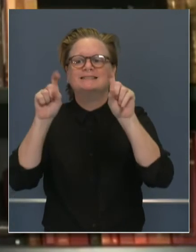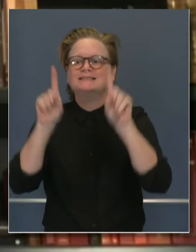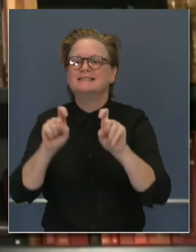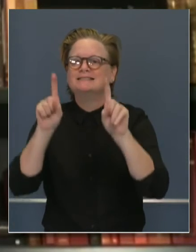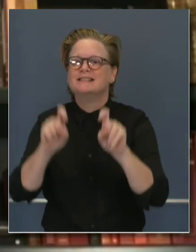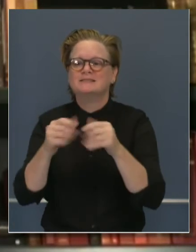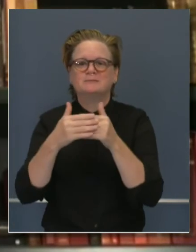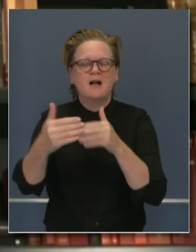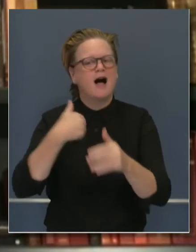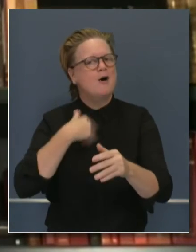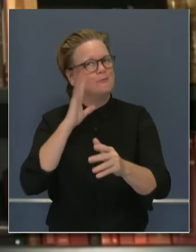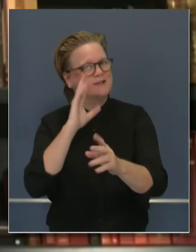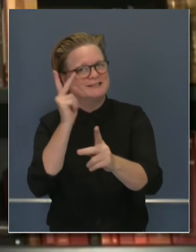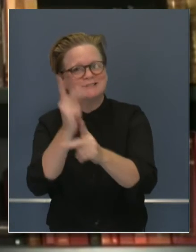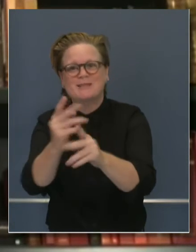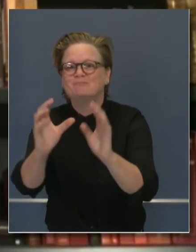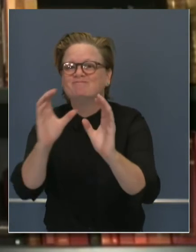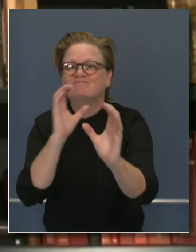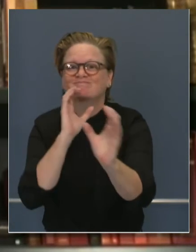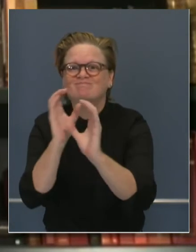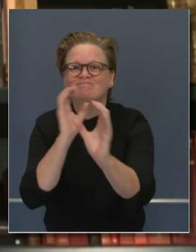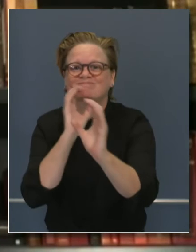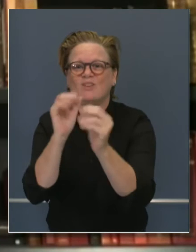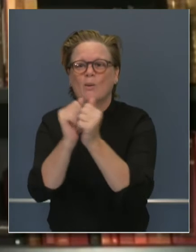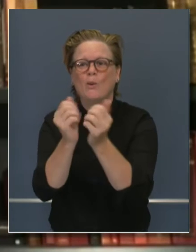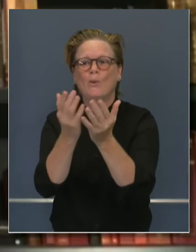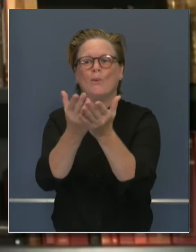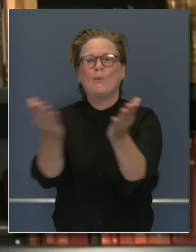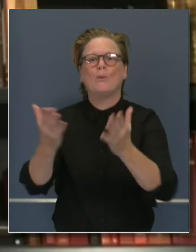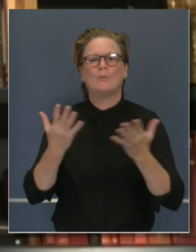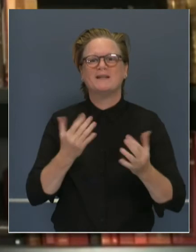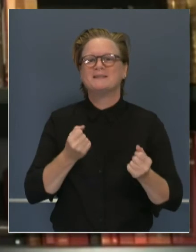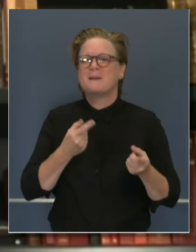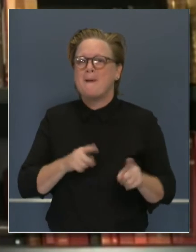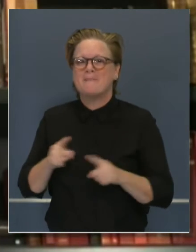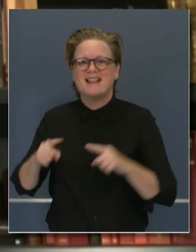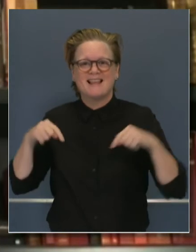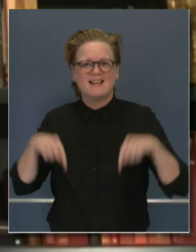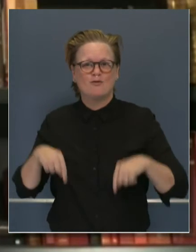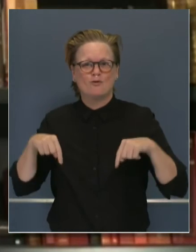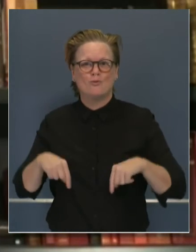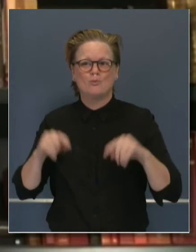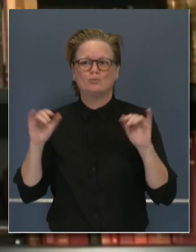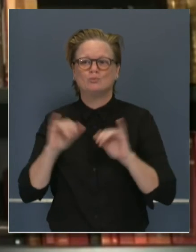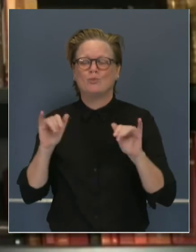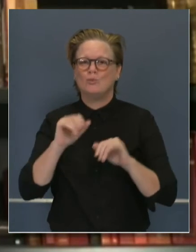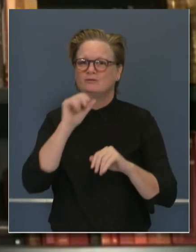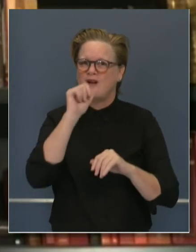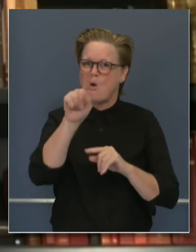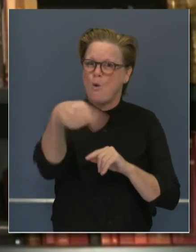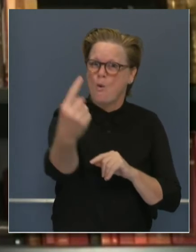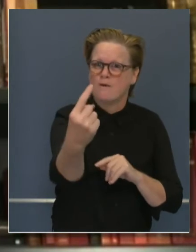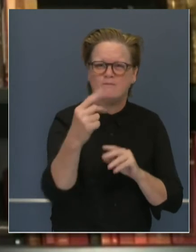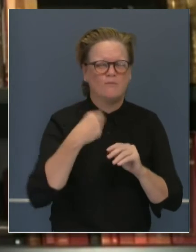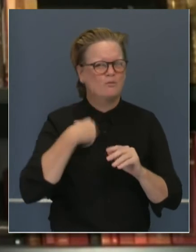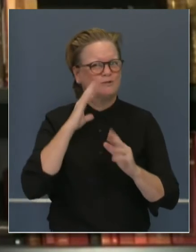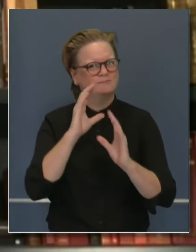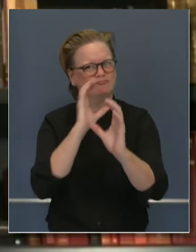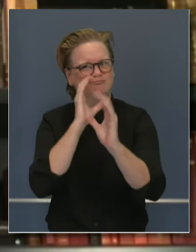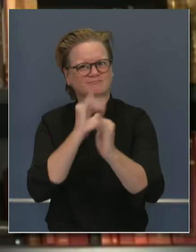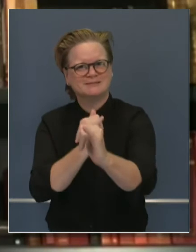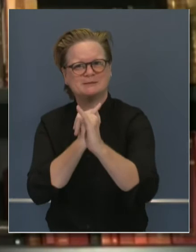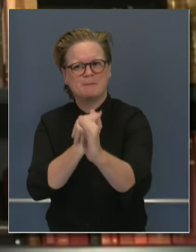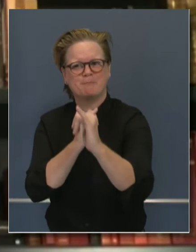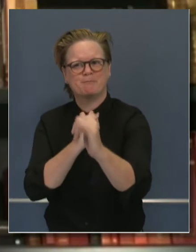and others informed on what we're doing and where we're going. I want to acknowledge those that may